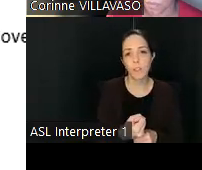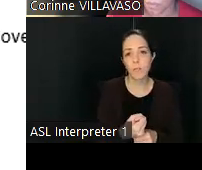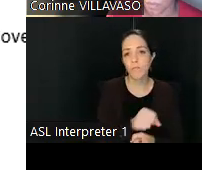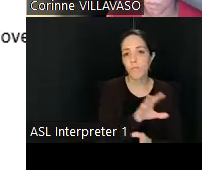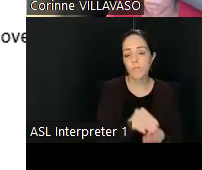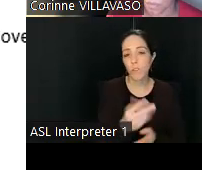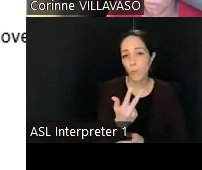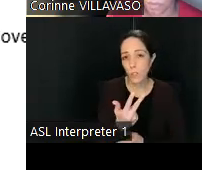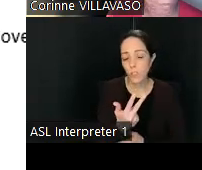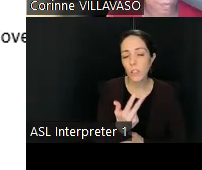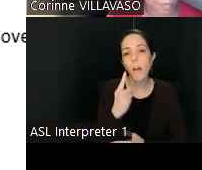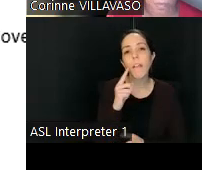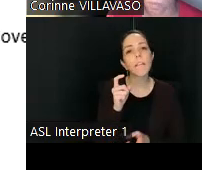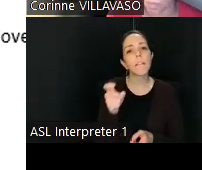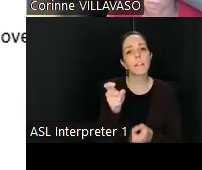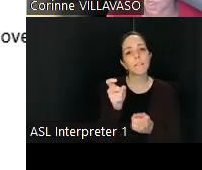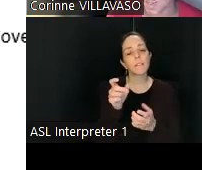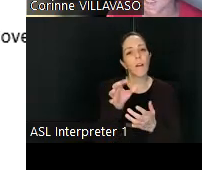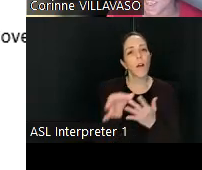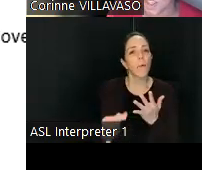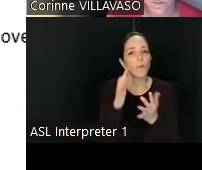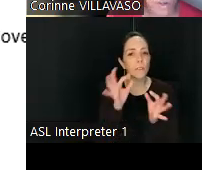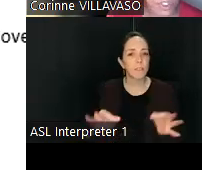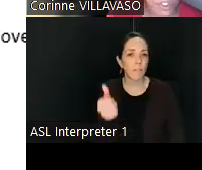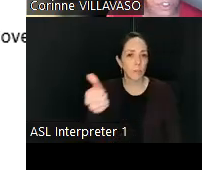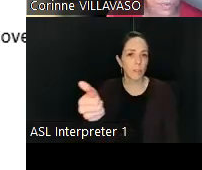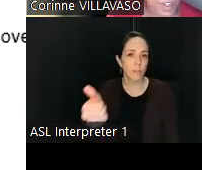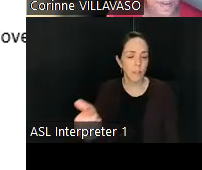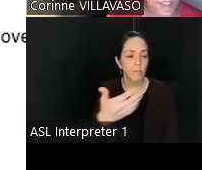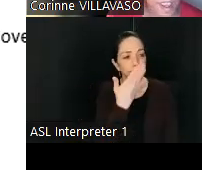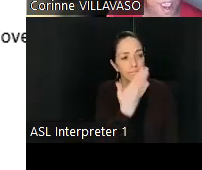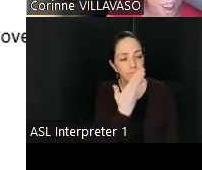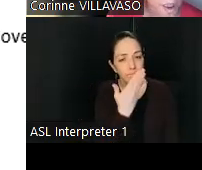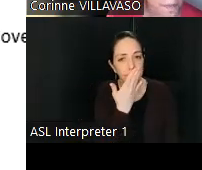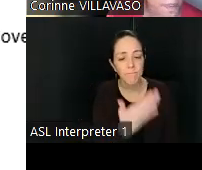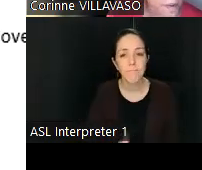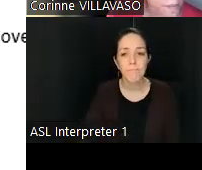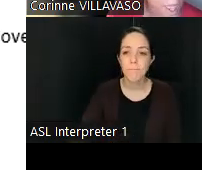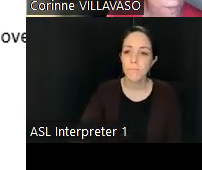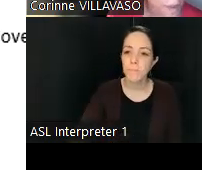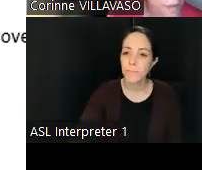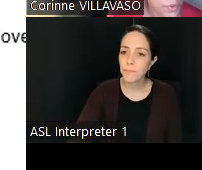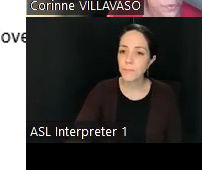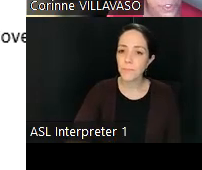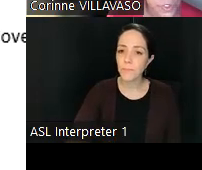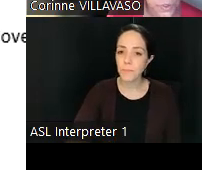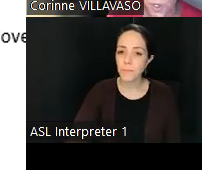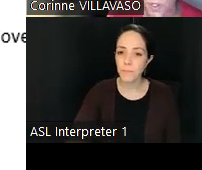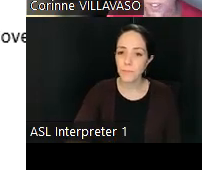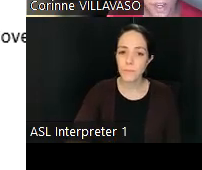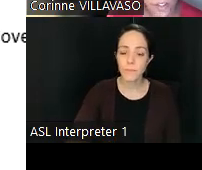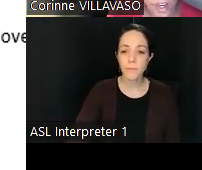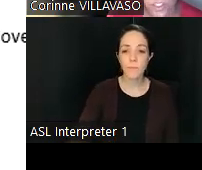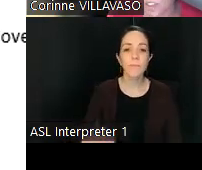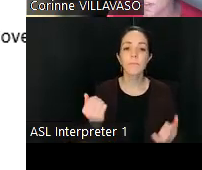to decide themselves. That's it. Thank you. Thank you, Commissioner Sophia. Now may we move to